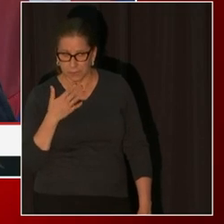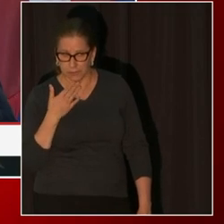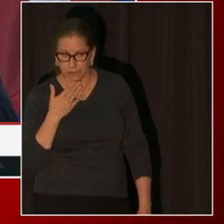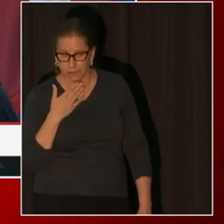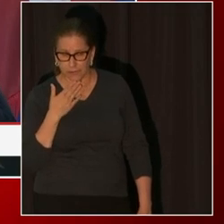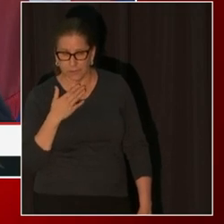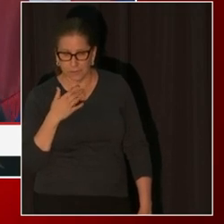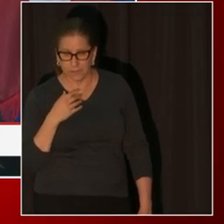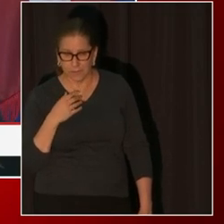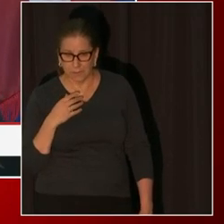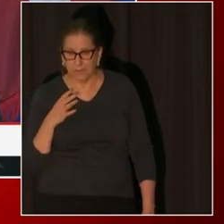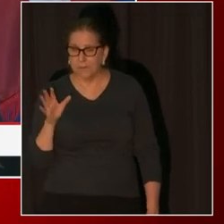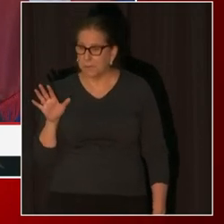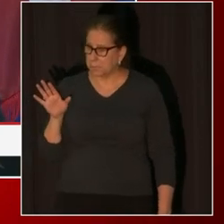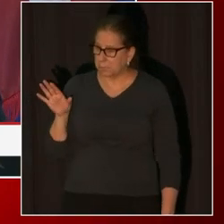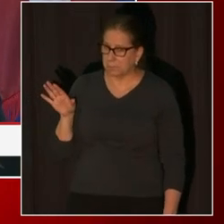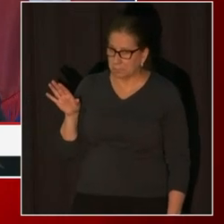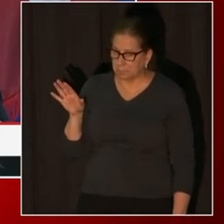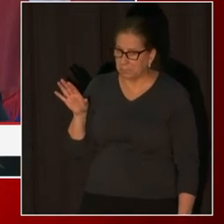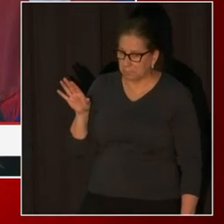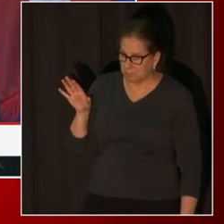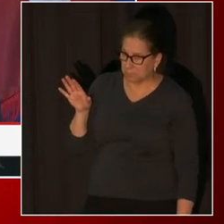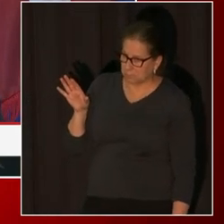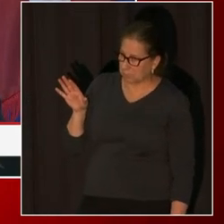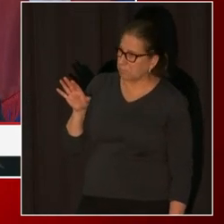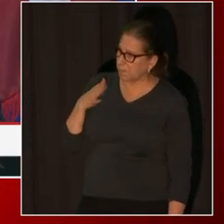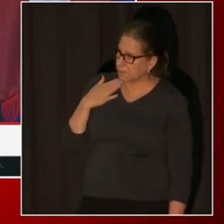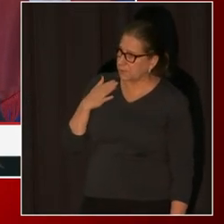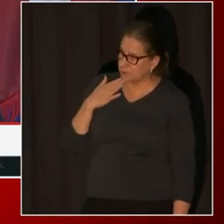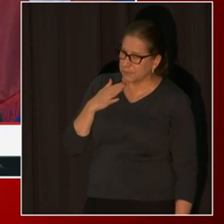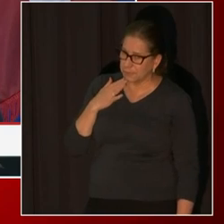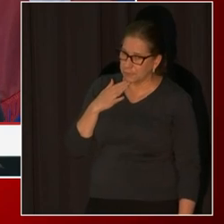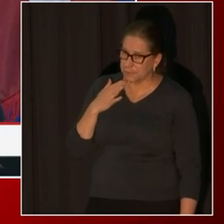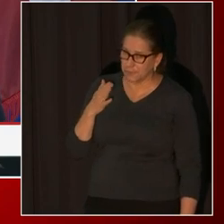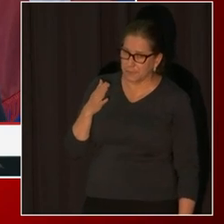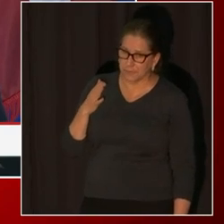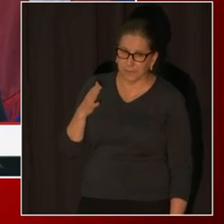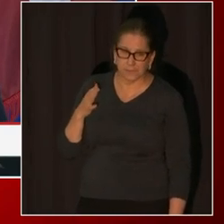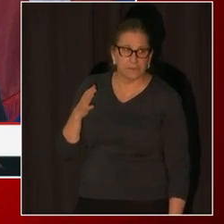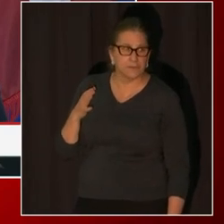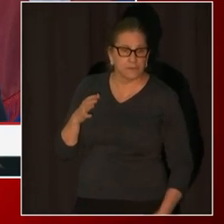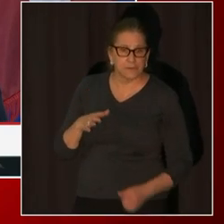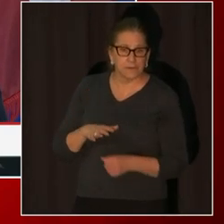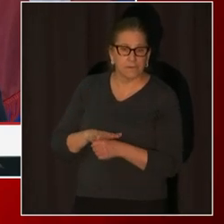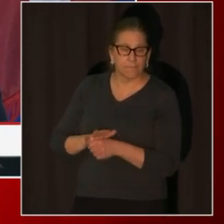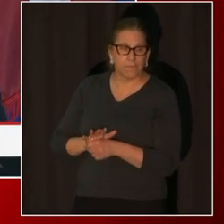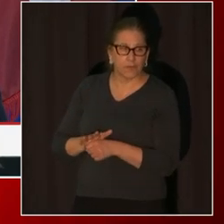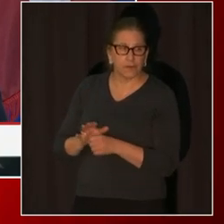good news. So let me give you some COVID numbers.